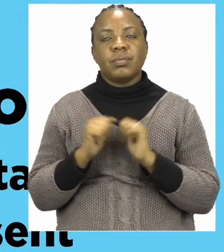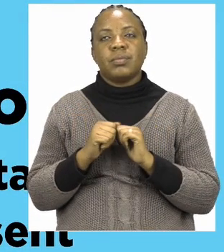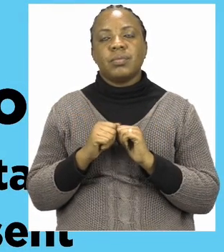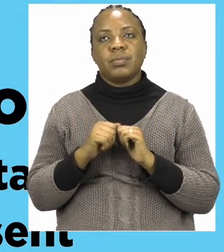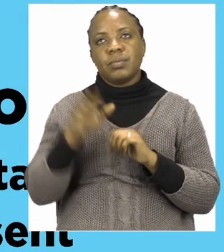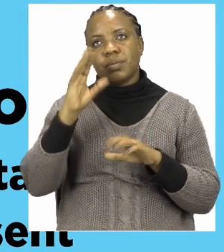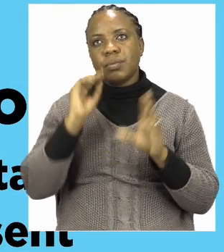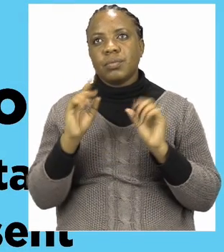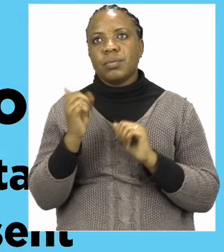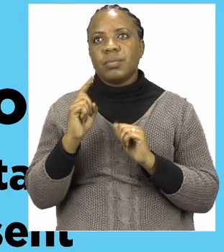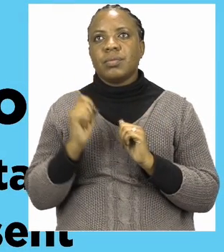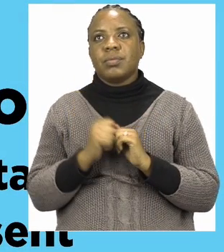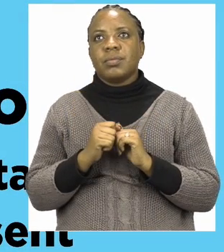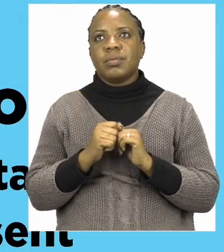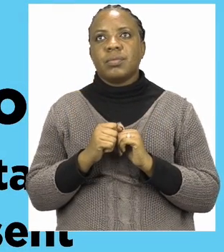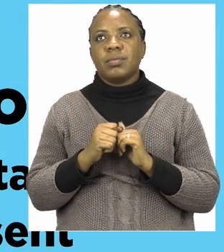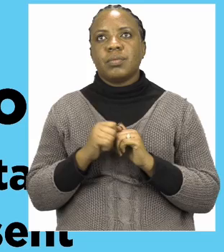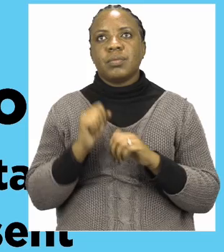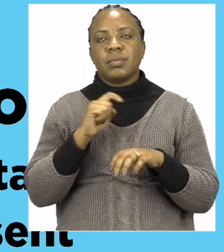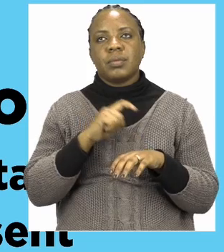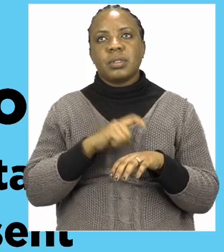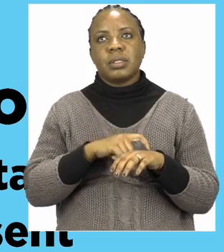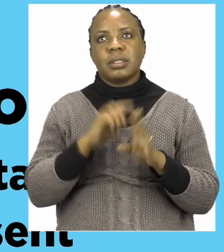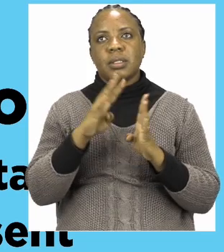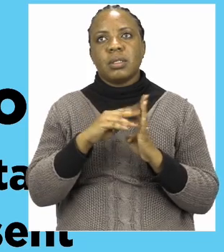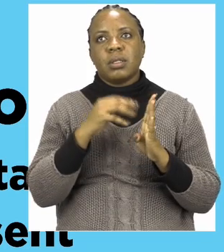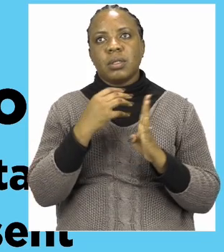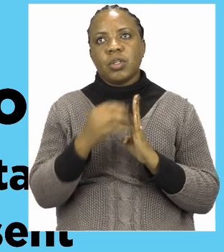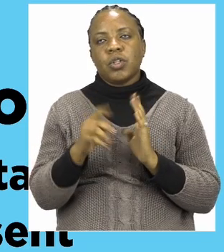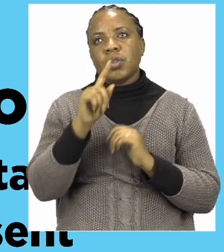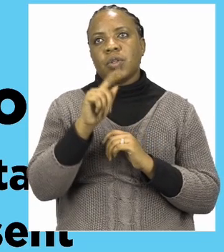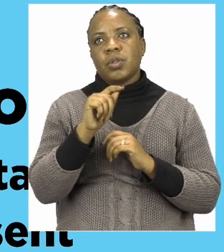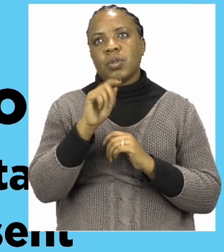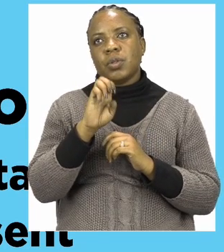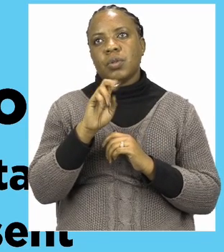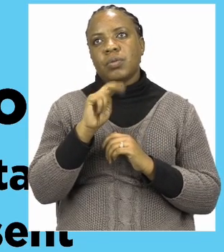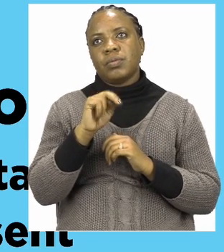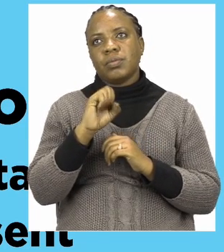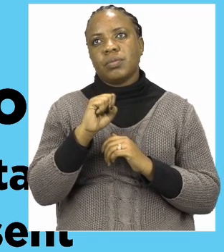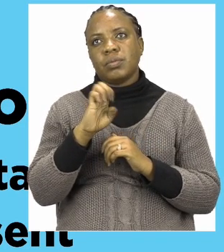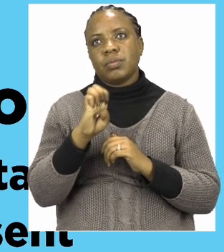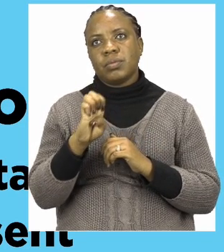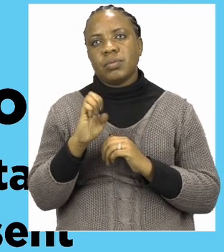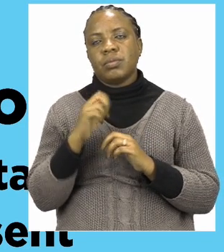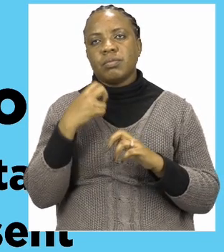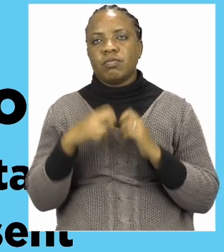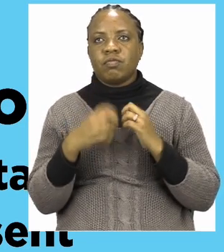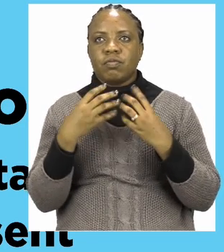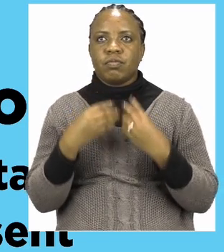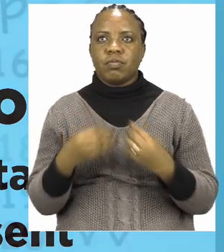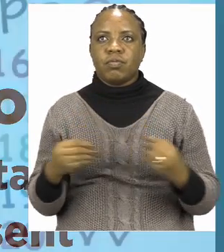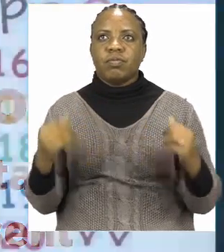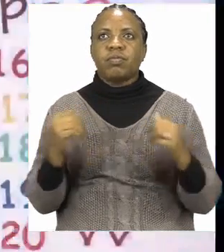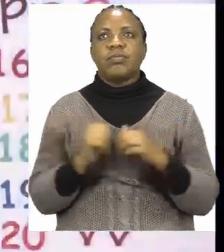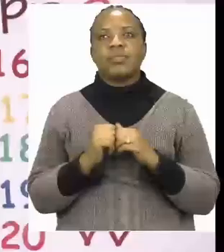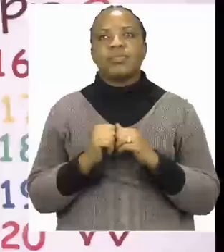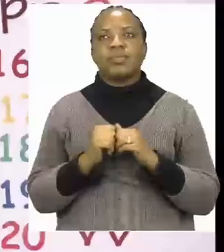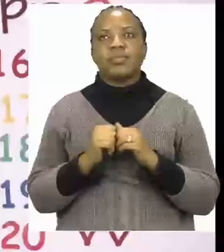be doing times tables, present continuous tense, and problem solving.